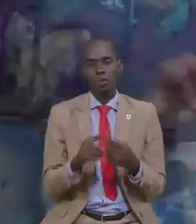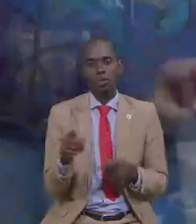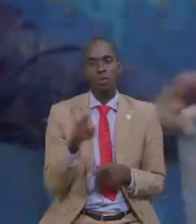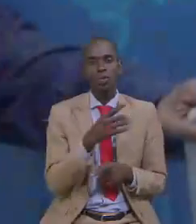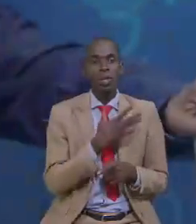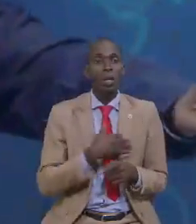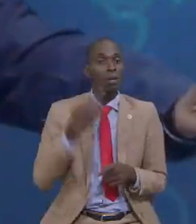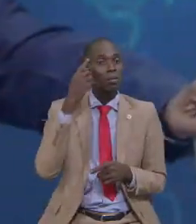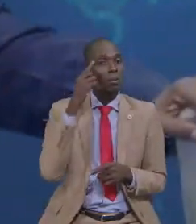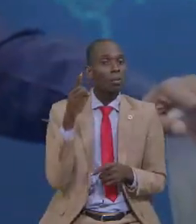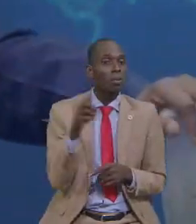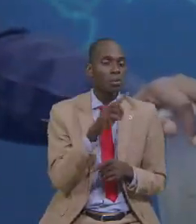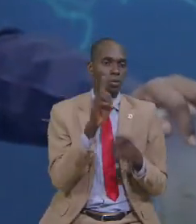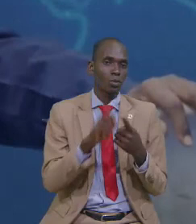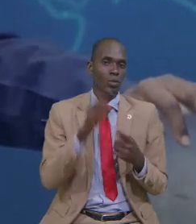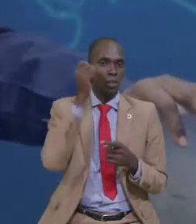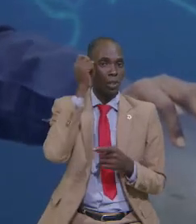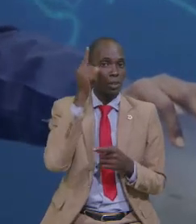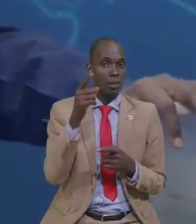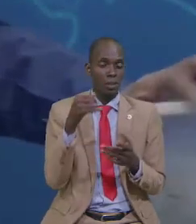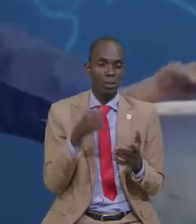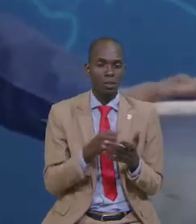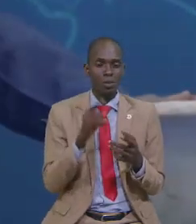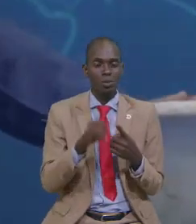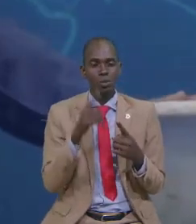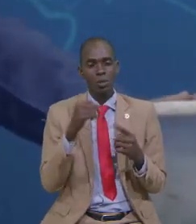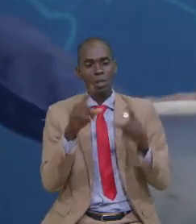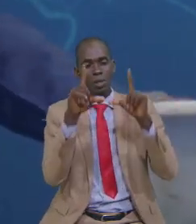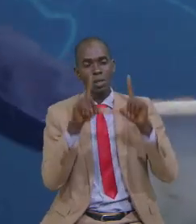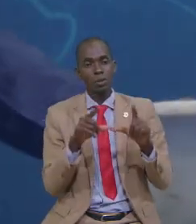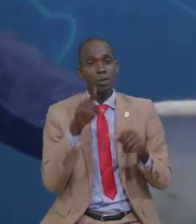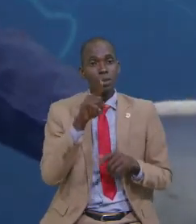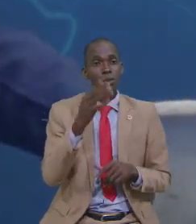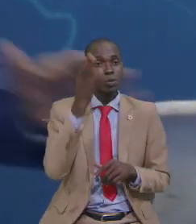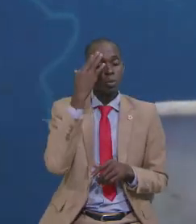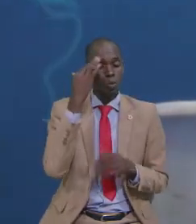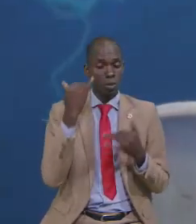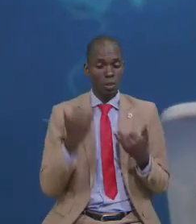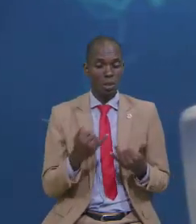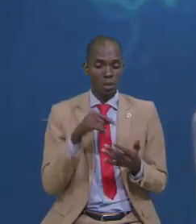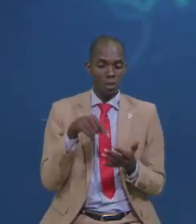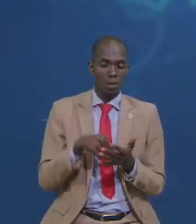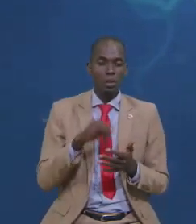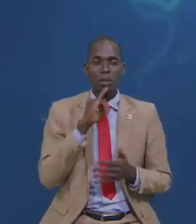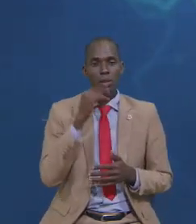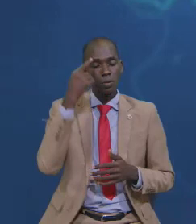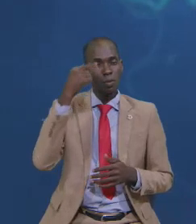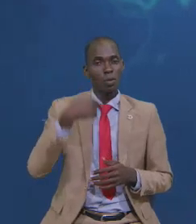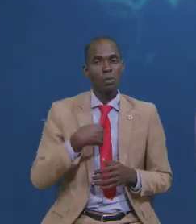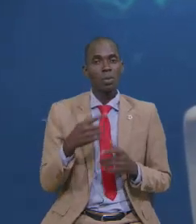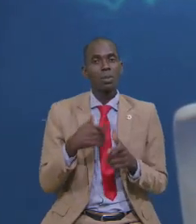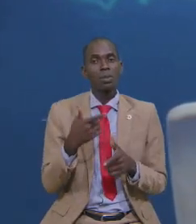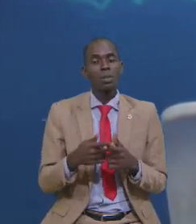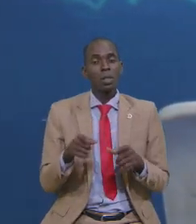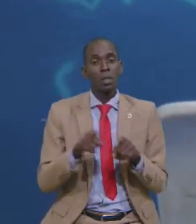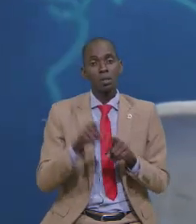you to understand it to the point, you know, this is for me. And then as we say, this